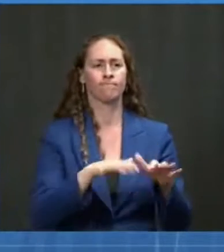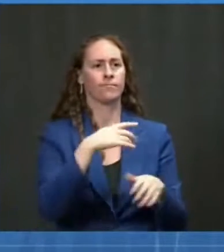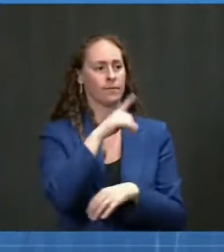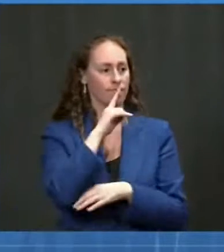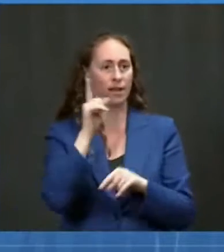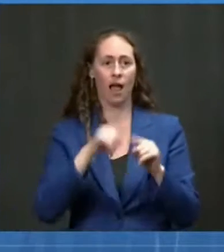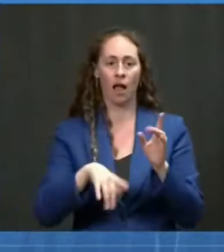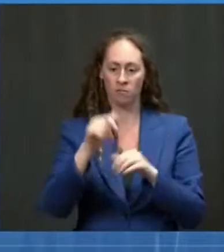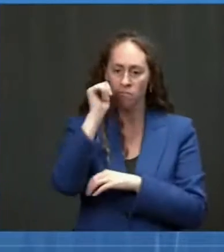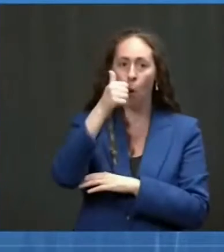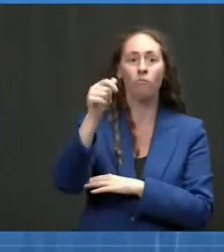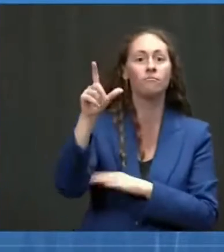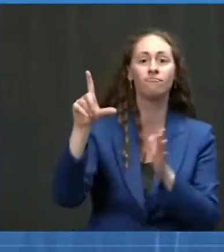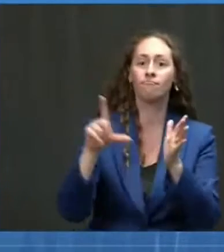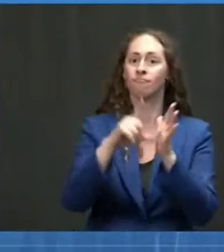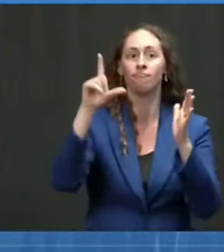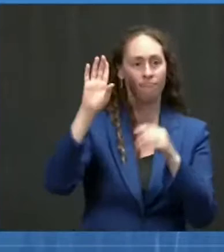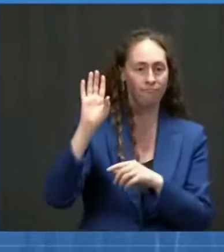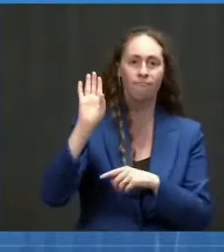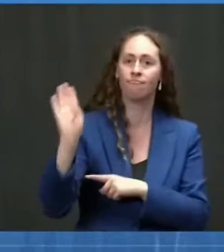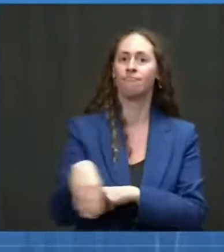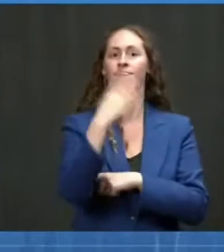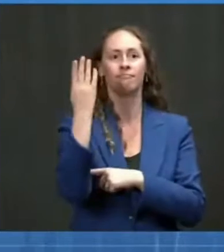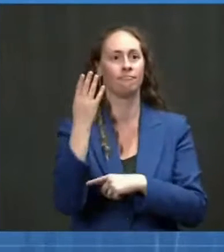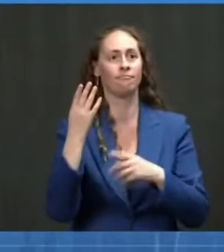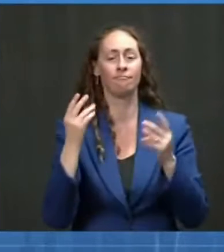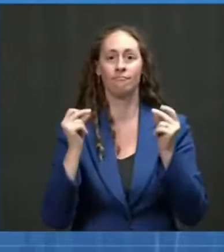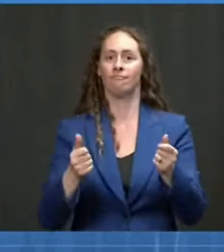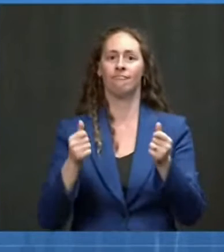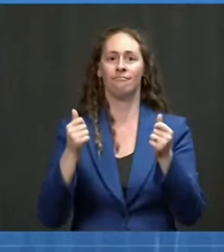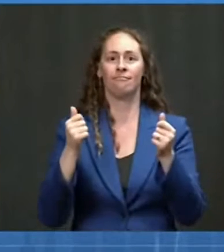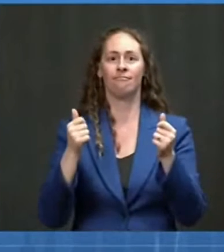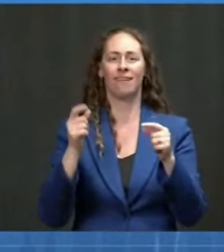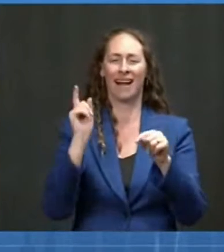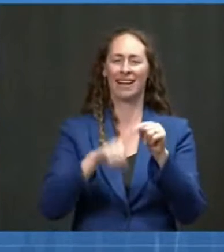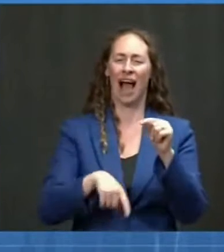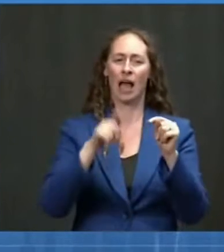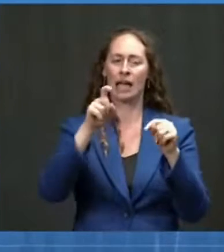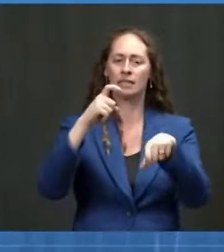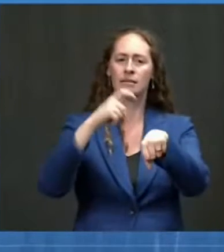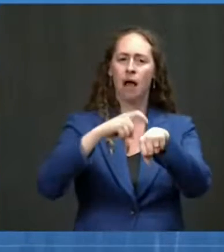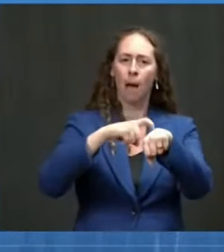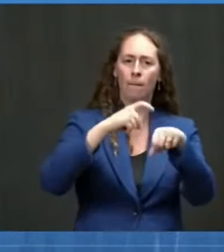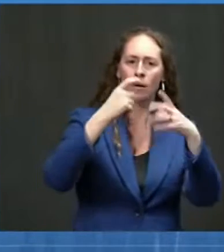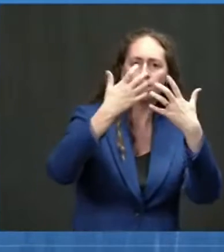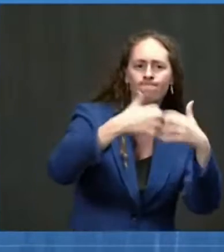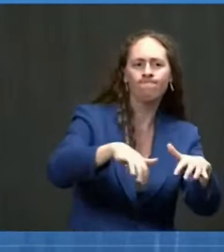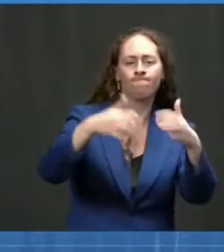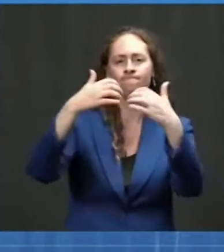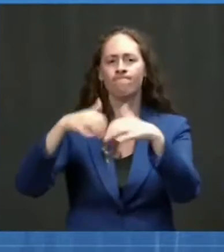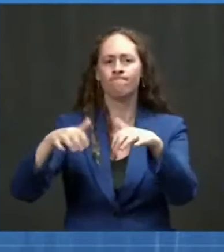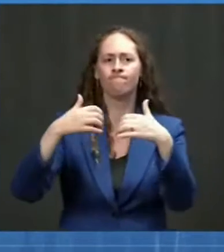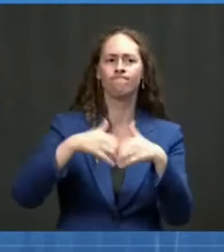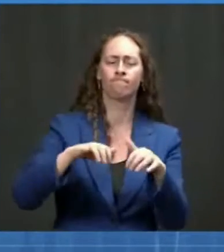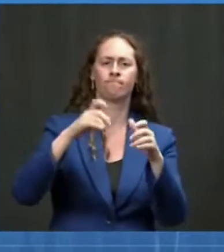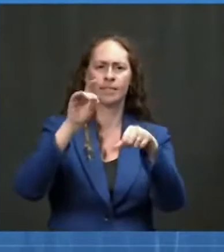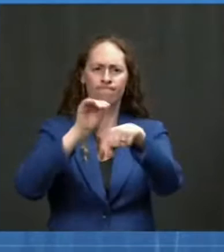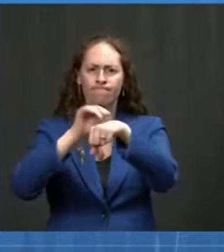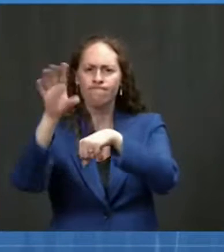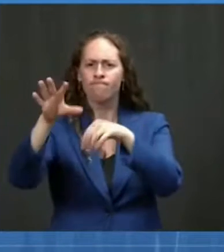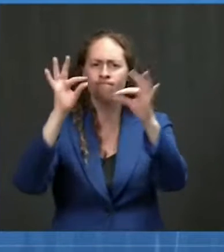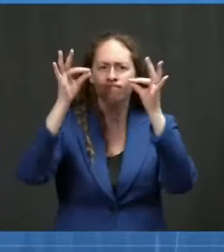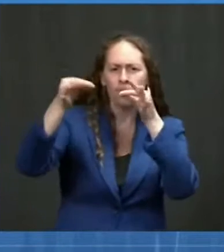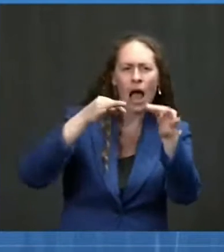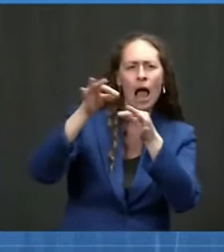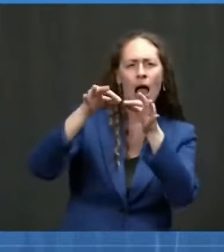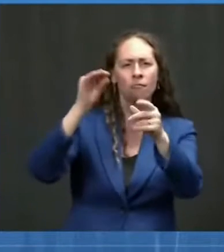flip of a switch. We have to lay the groundwork. We've got to make sure people understand this, that we communicate often about it. So when we were ready to go